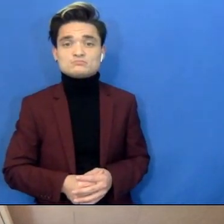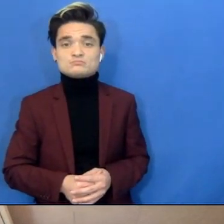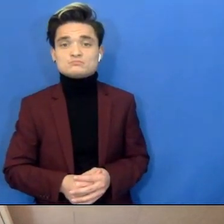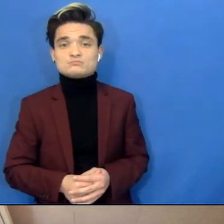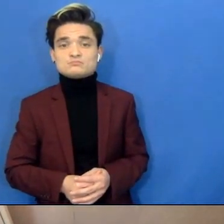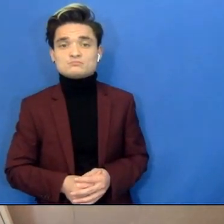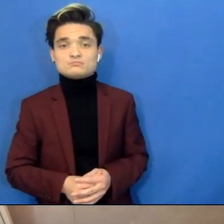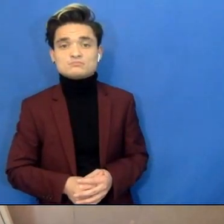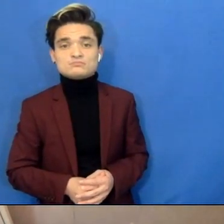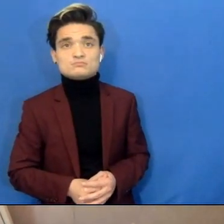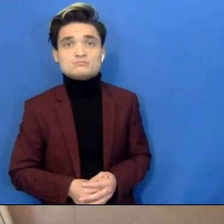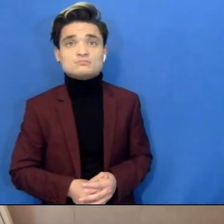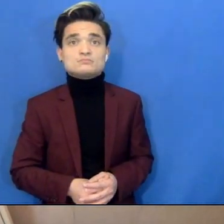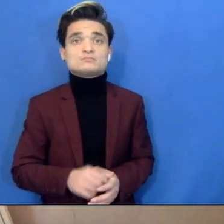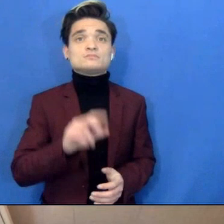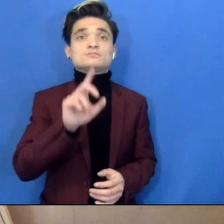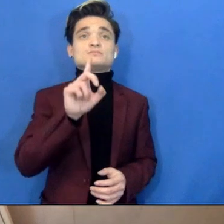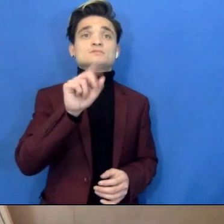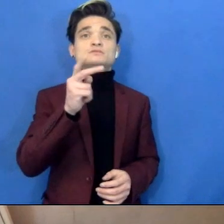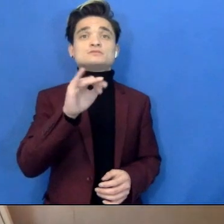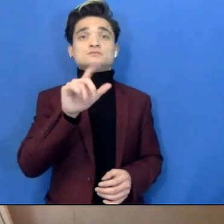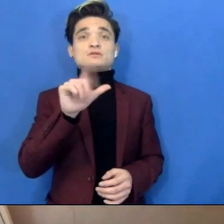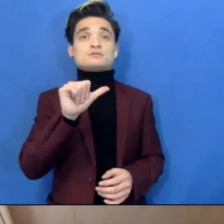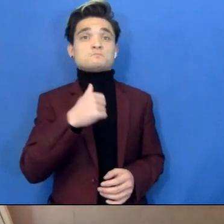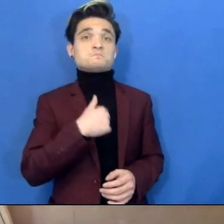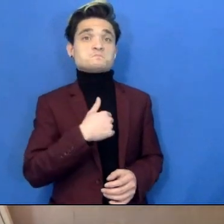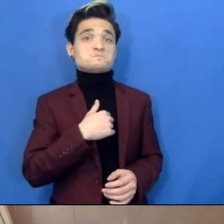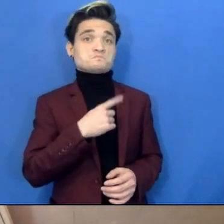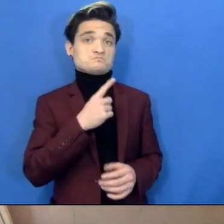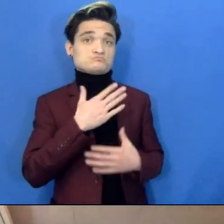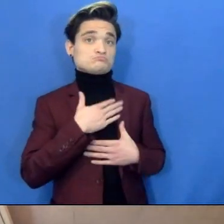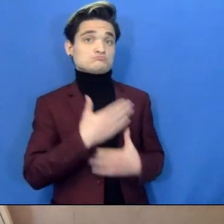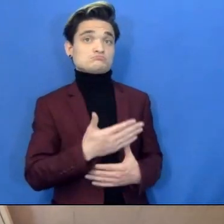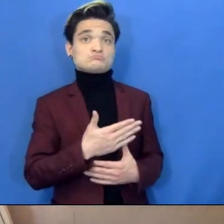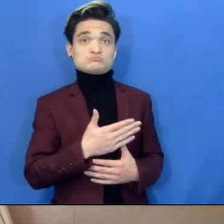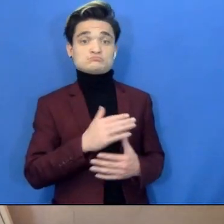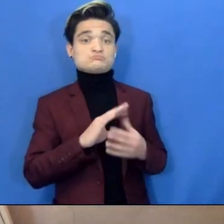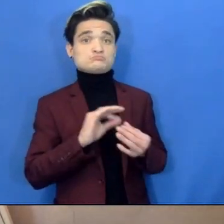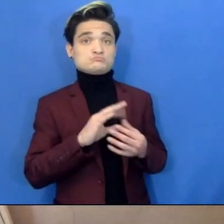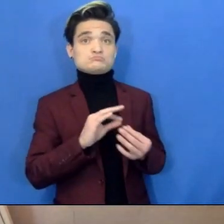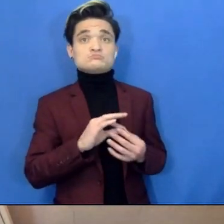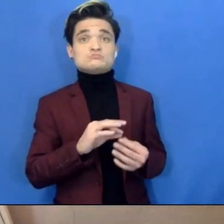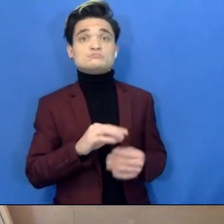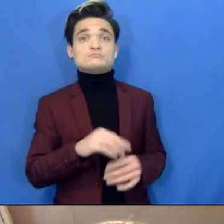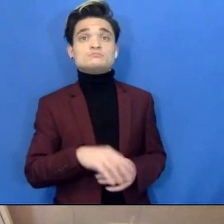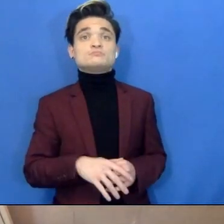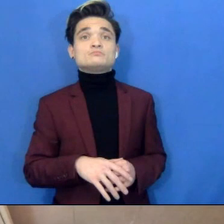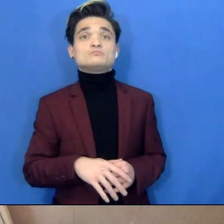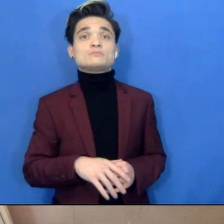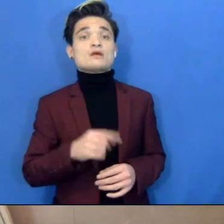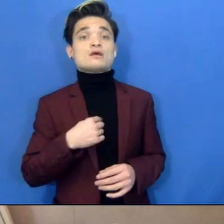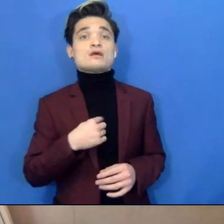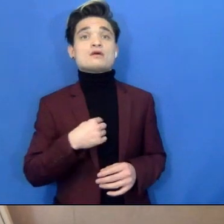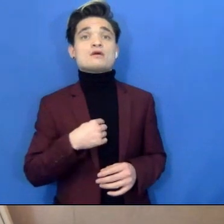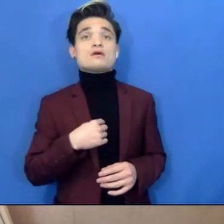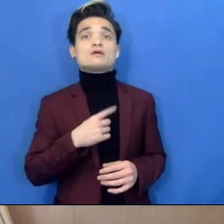I'm happy to say something to that. I would strongly disagree with, and we said before we were willing to